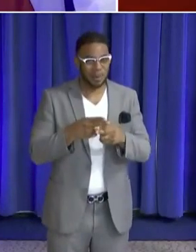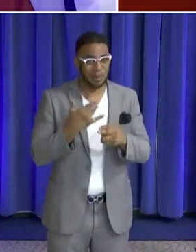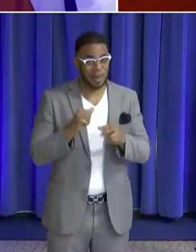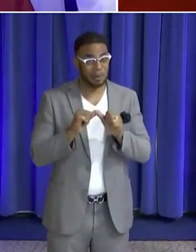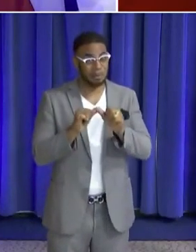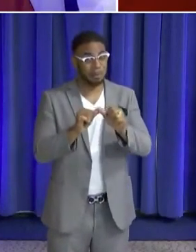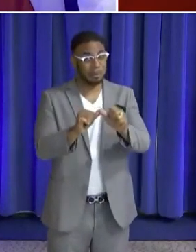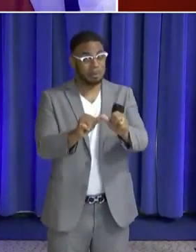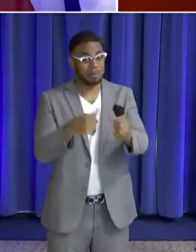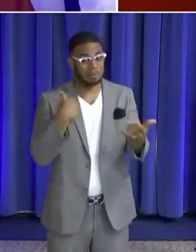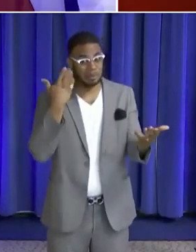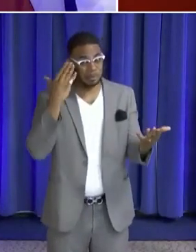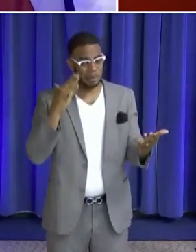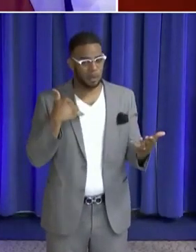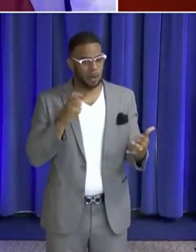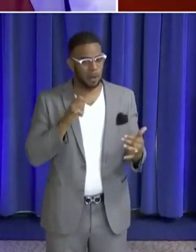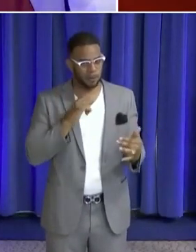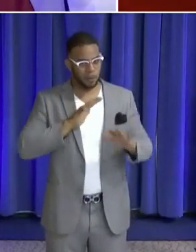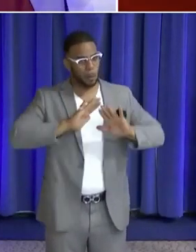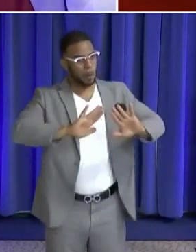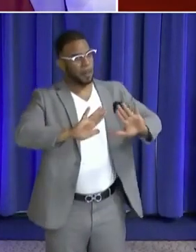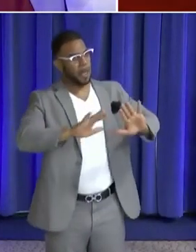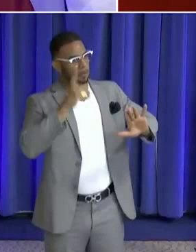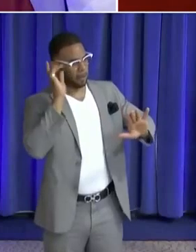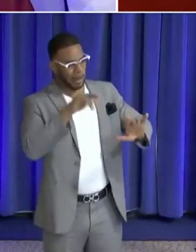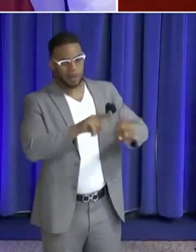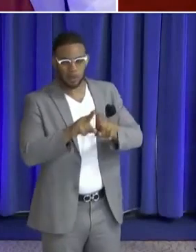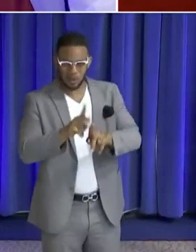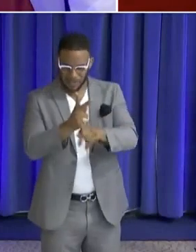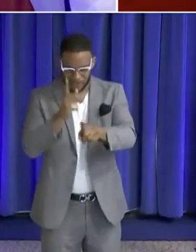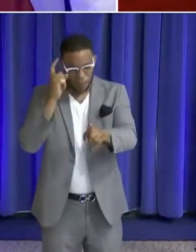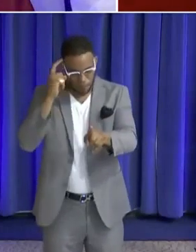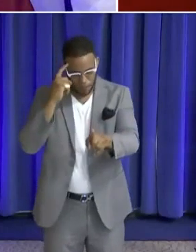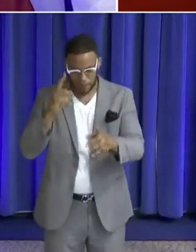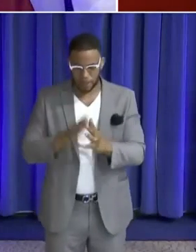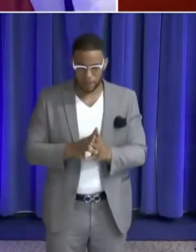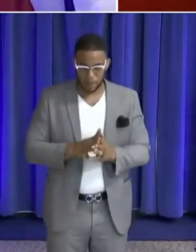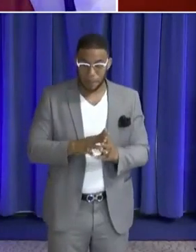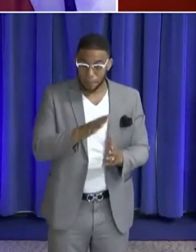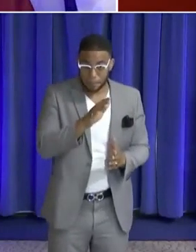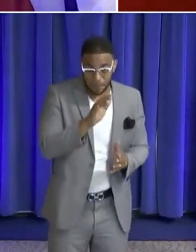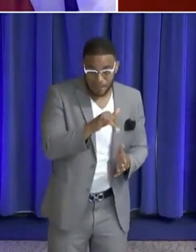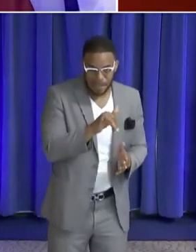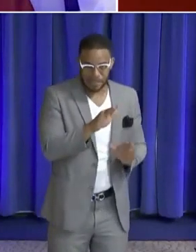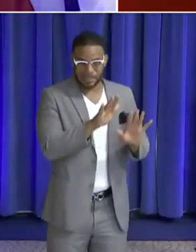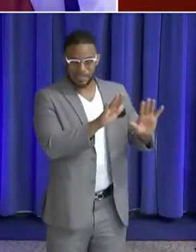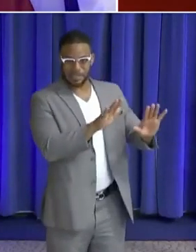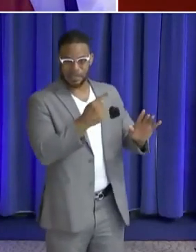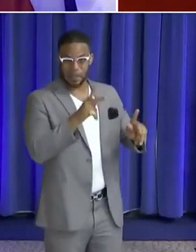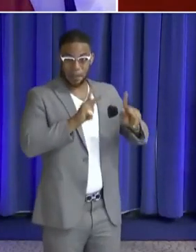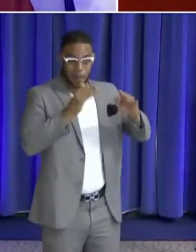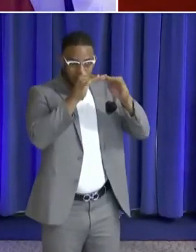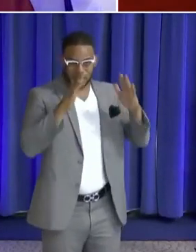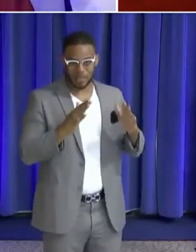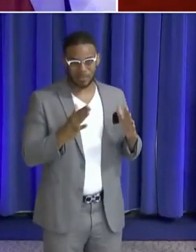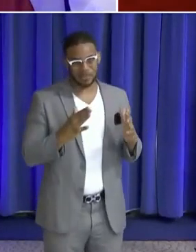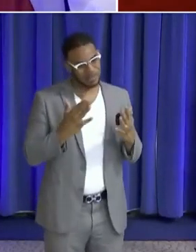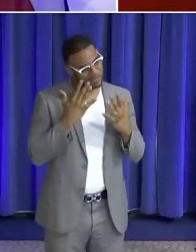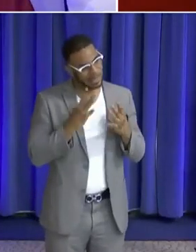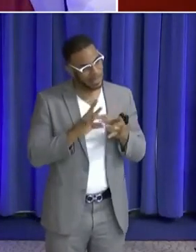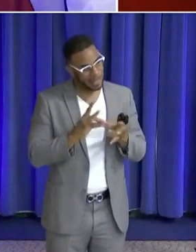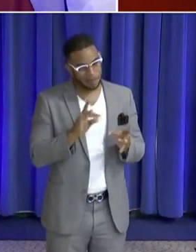And so we would also have to push back from that. So keep in mind that that's the people's house. It's a sad commentary